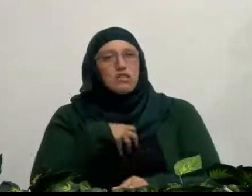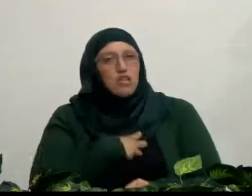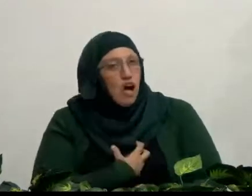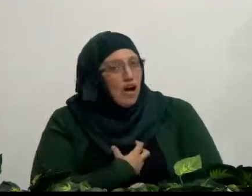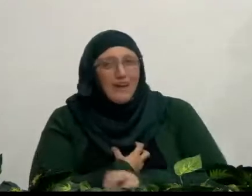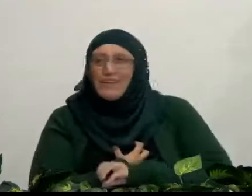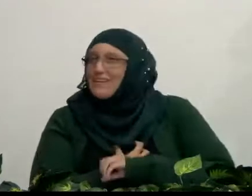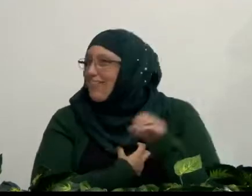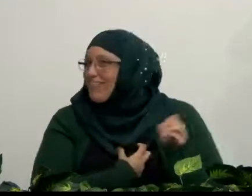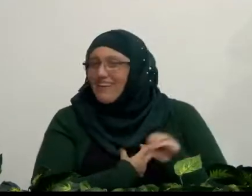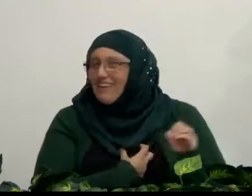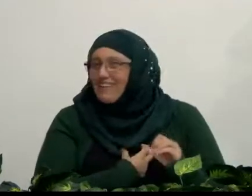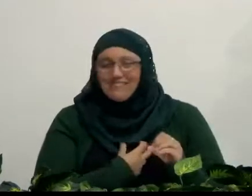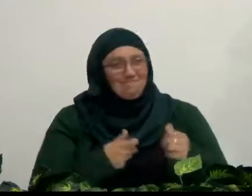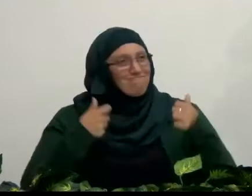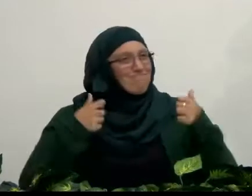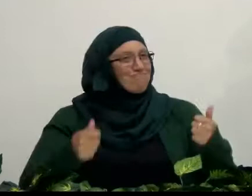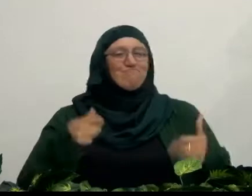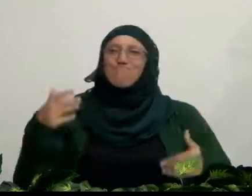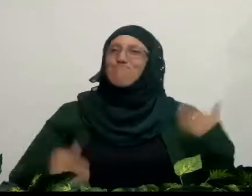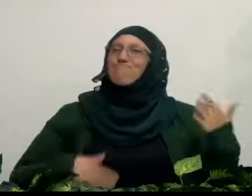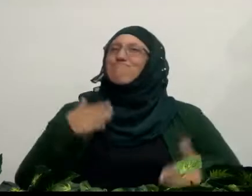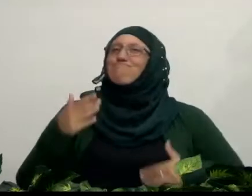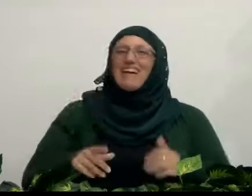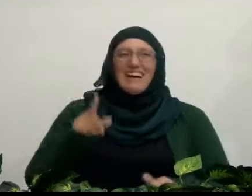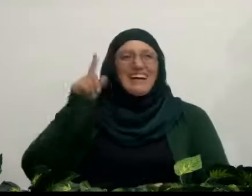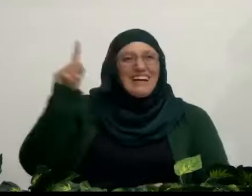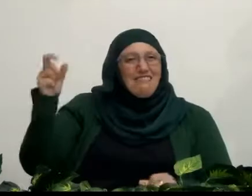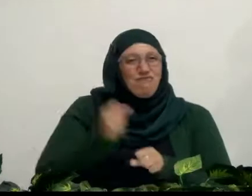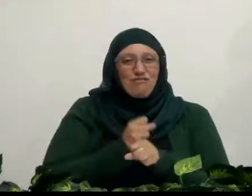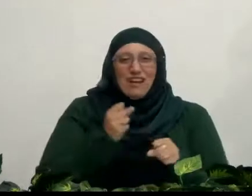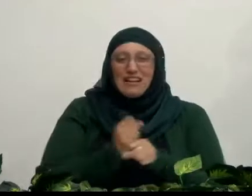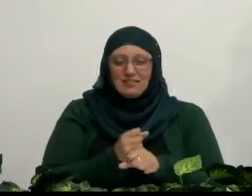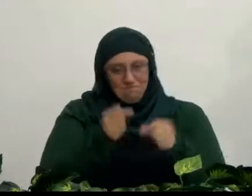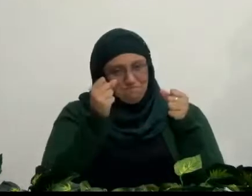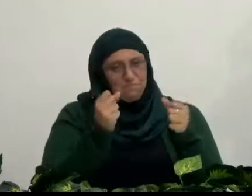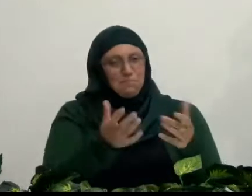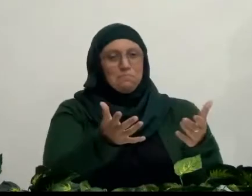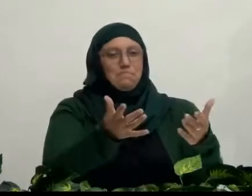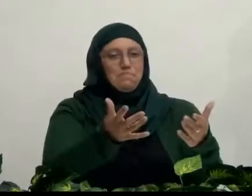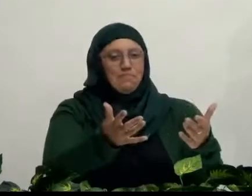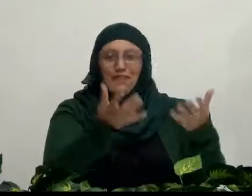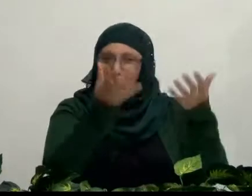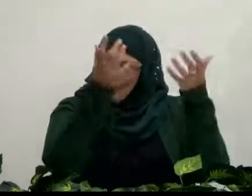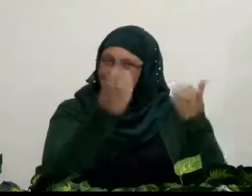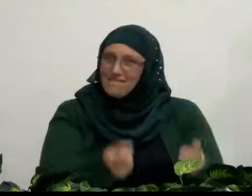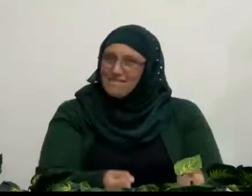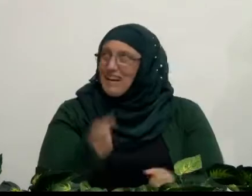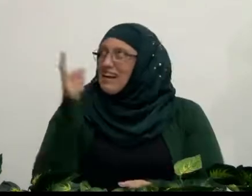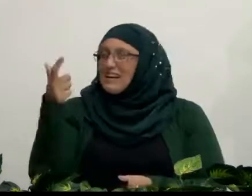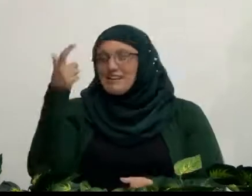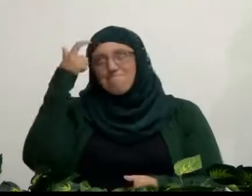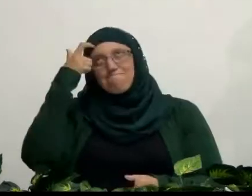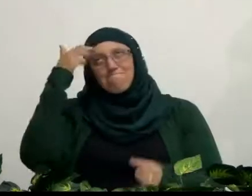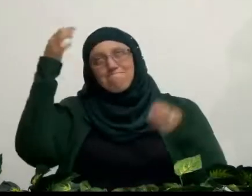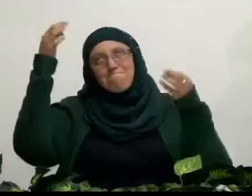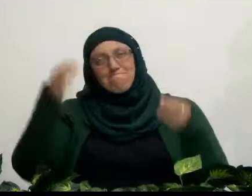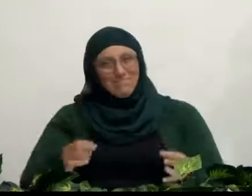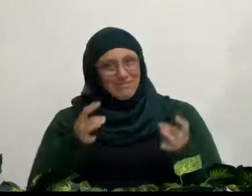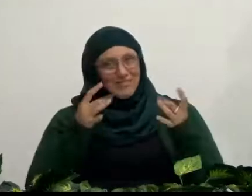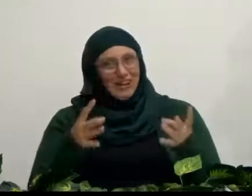His designs. He created, and so it was. And He initiated, and so it became